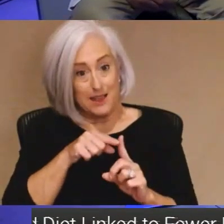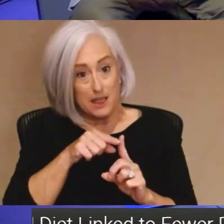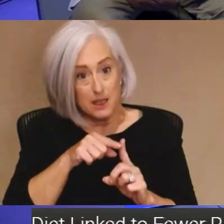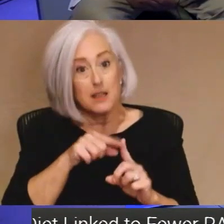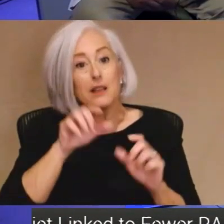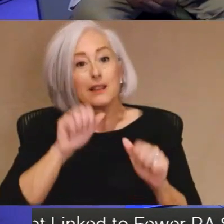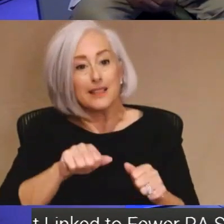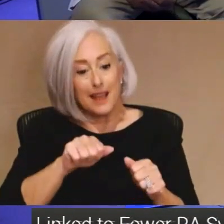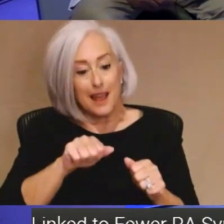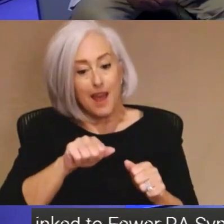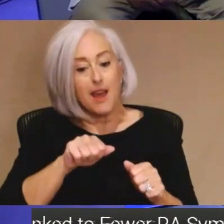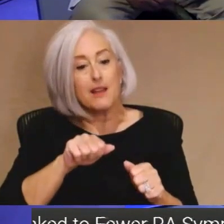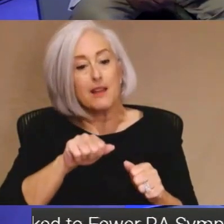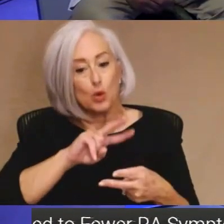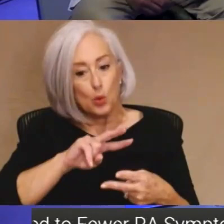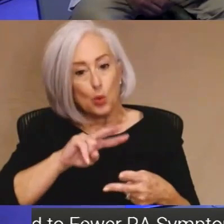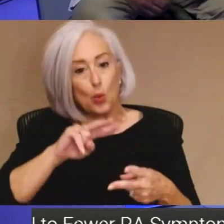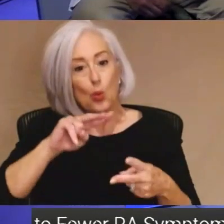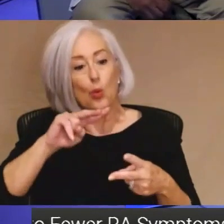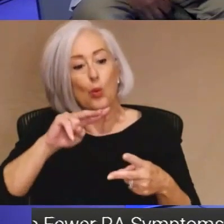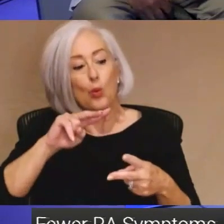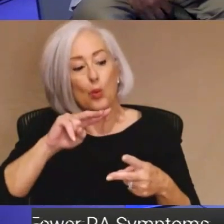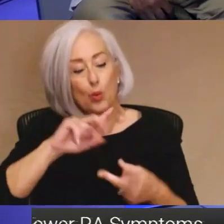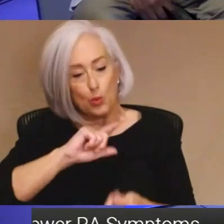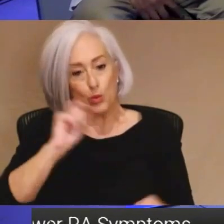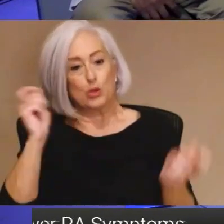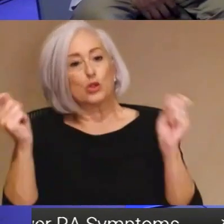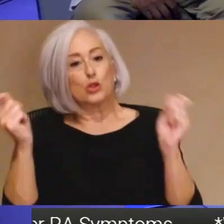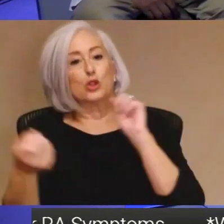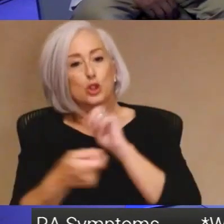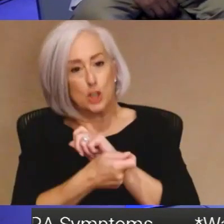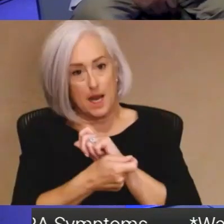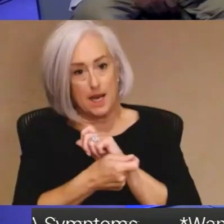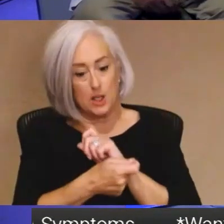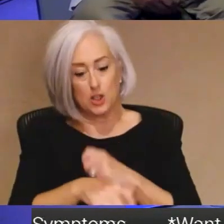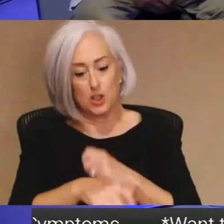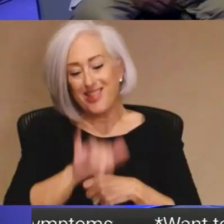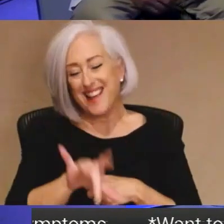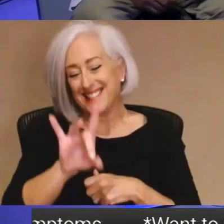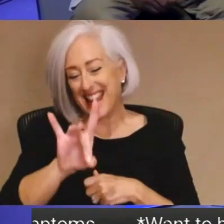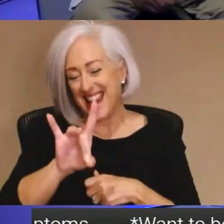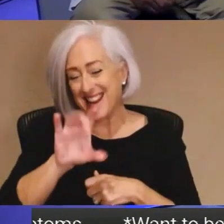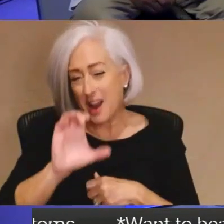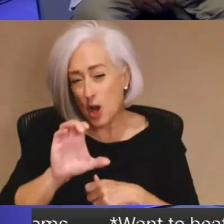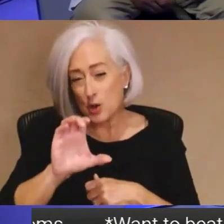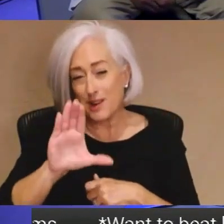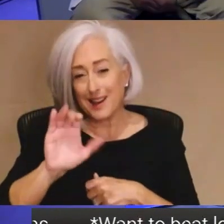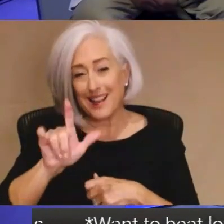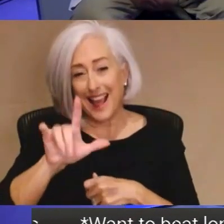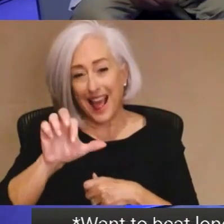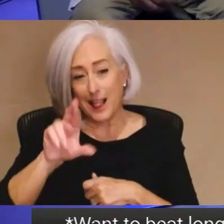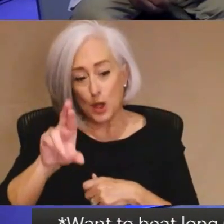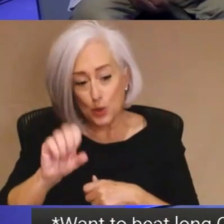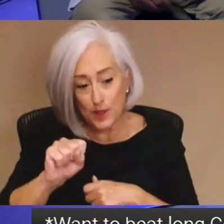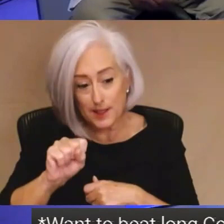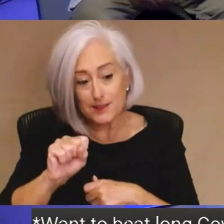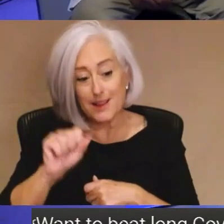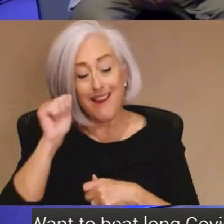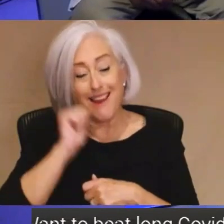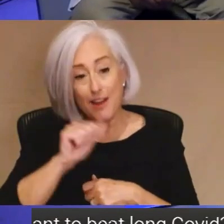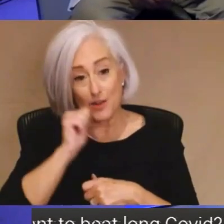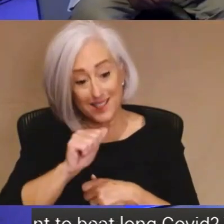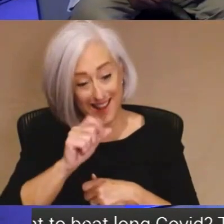drastic 800-calorie-a-day diet. That sounds really drastic. Tell us if this is truly a diet that would work or even be healthy